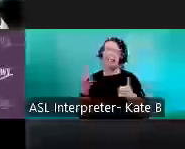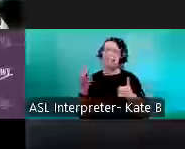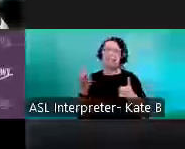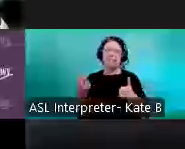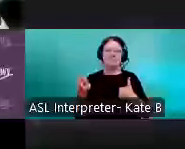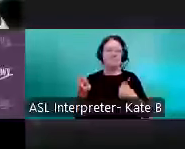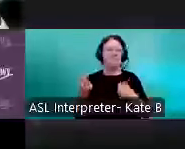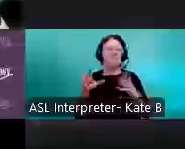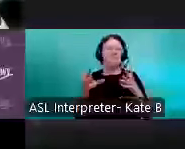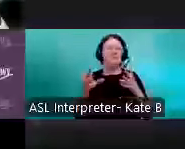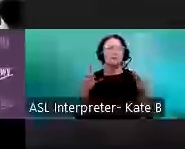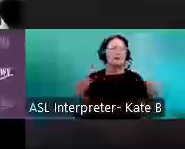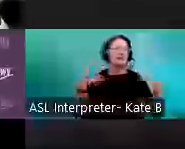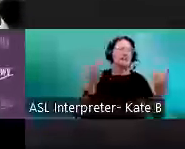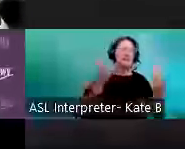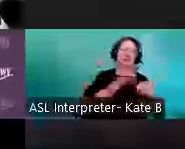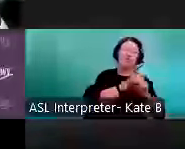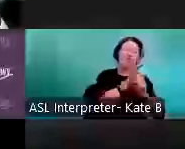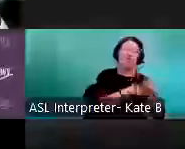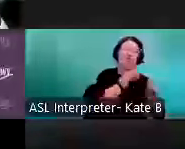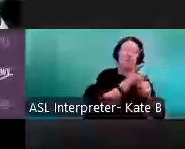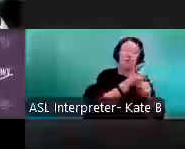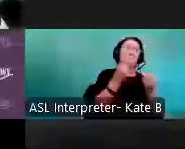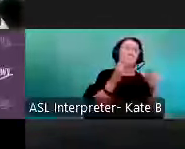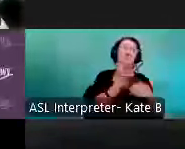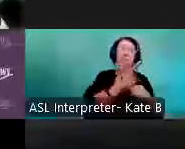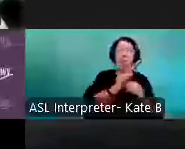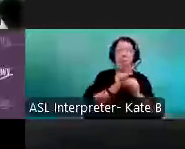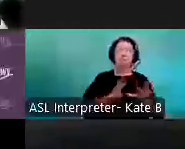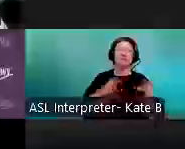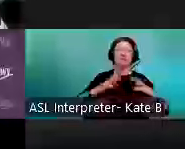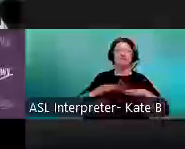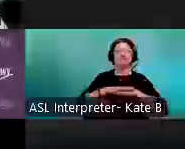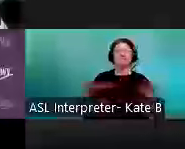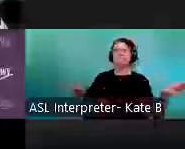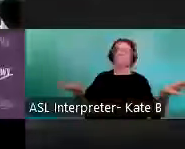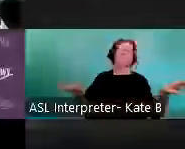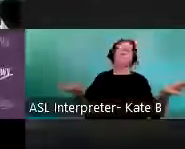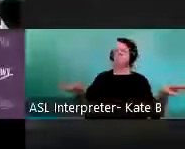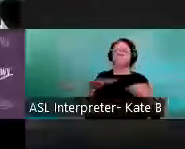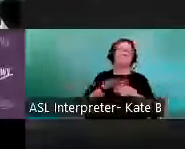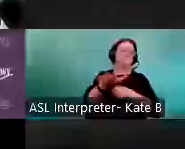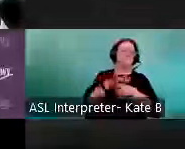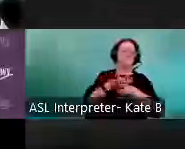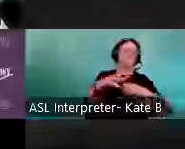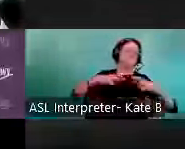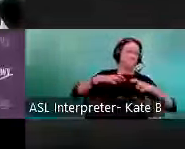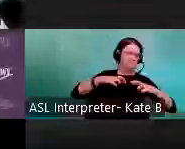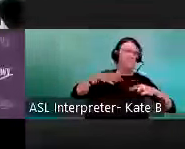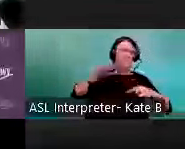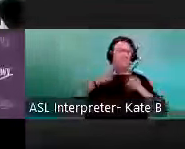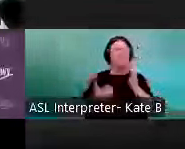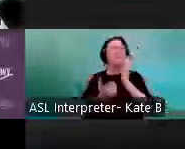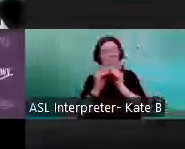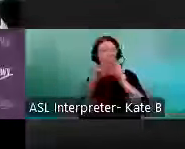After the COVID pandemic, a lot of poll workers decided, you know what, this is enough for me. So we need a new wave of